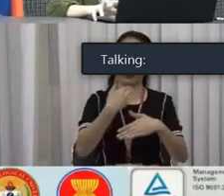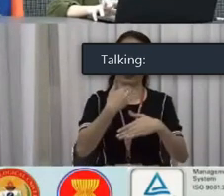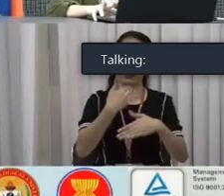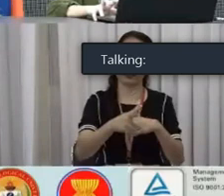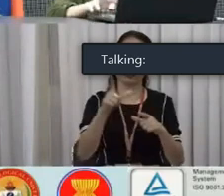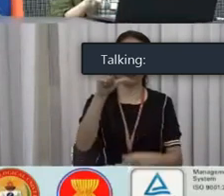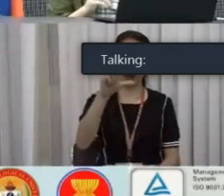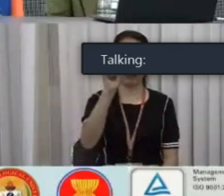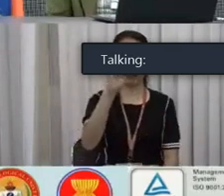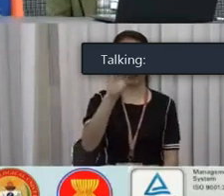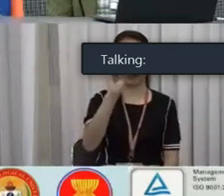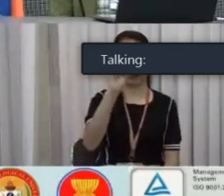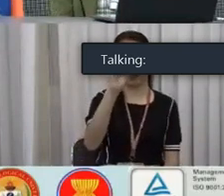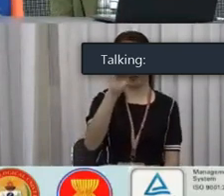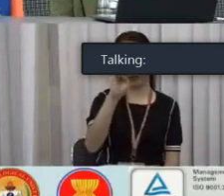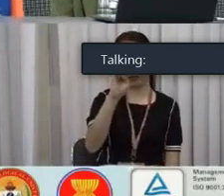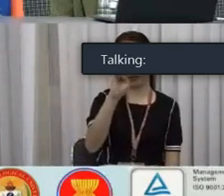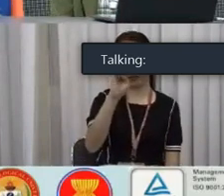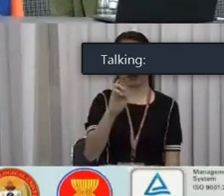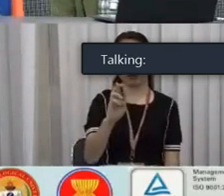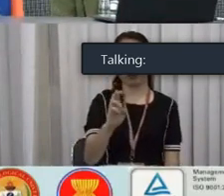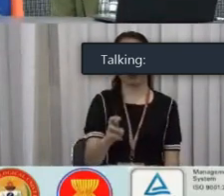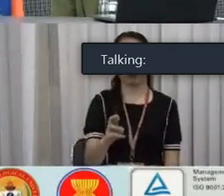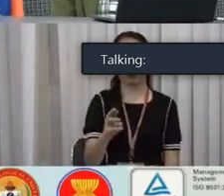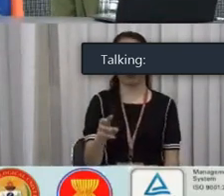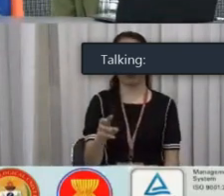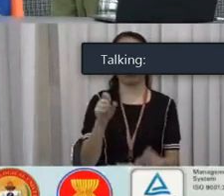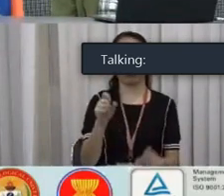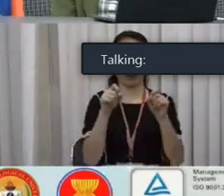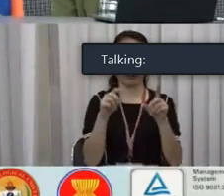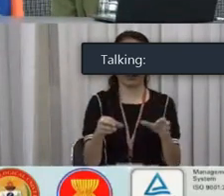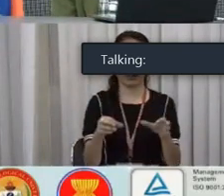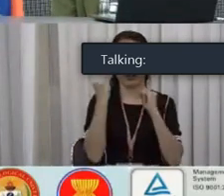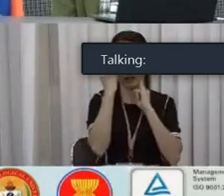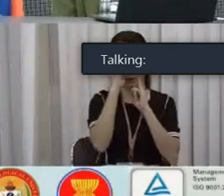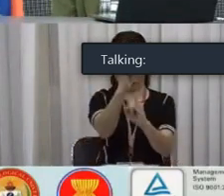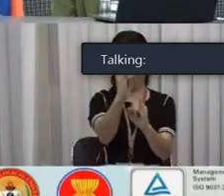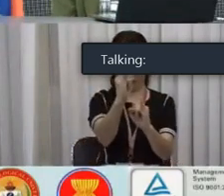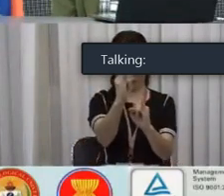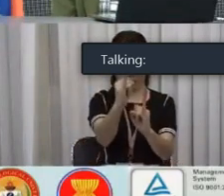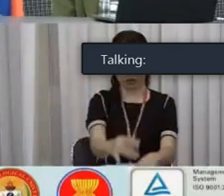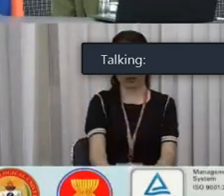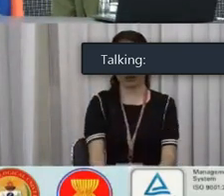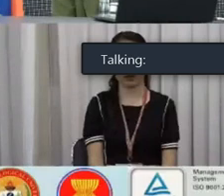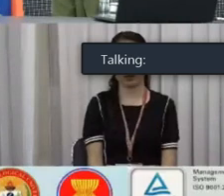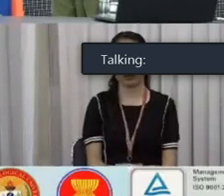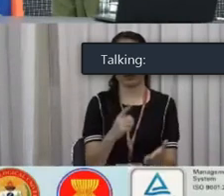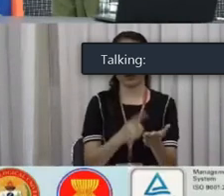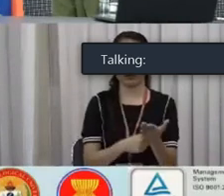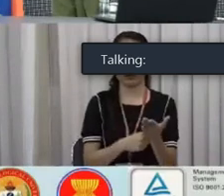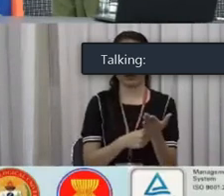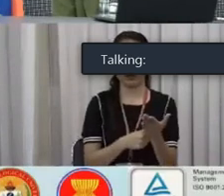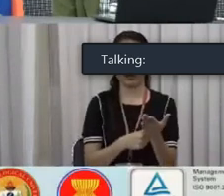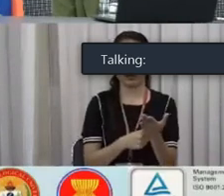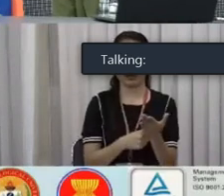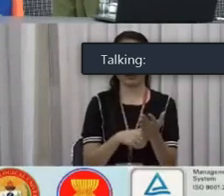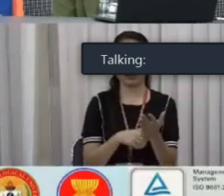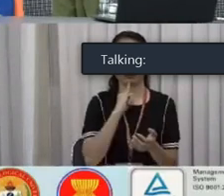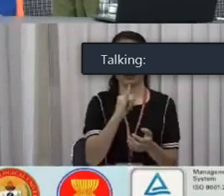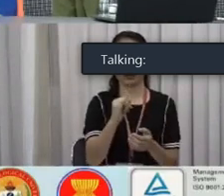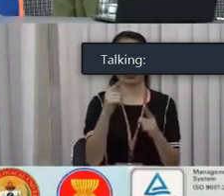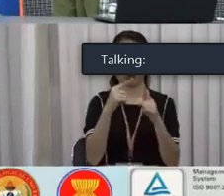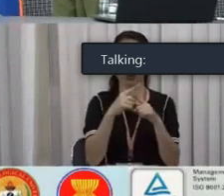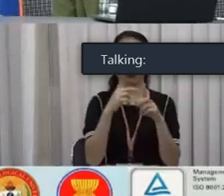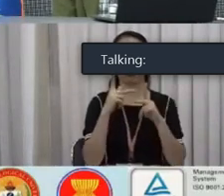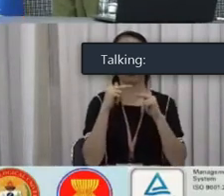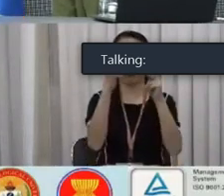Okay, next, we have the labor market information. So, this center provides information on the current